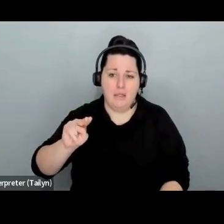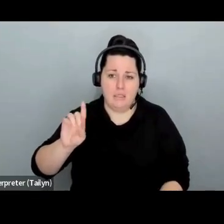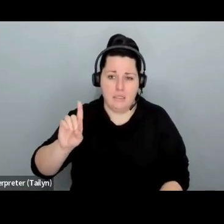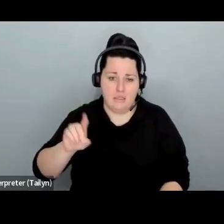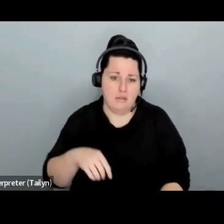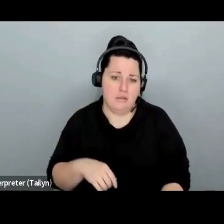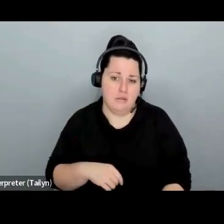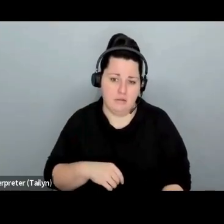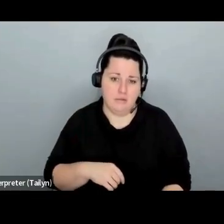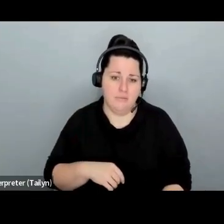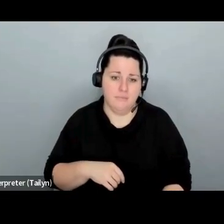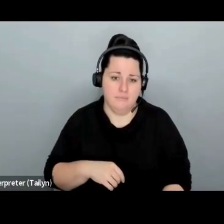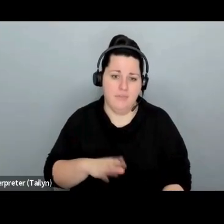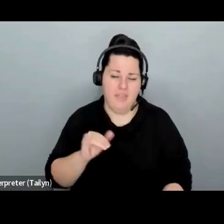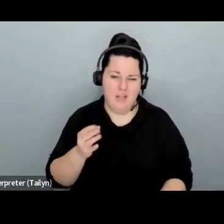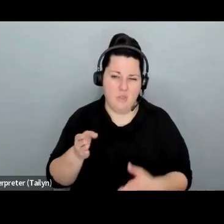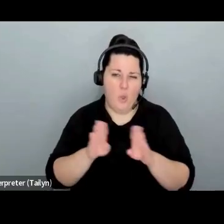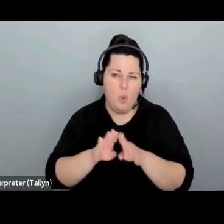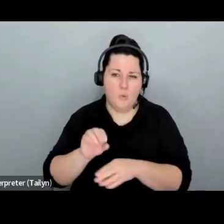code is blind.